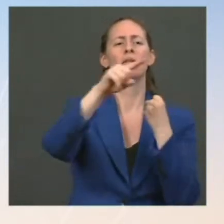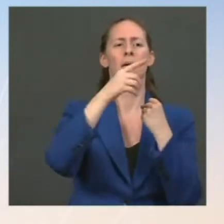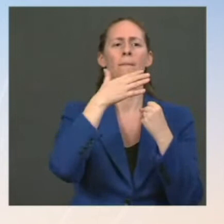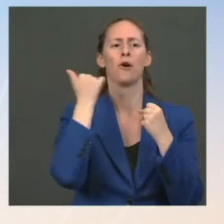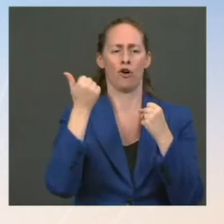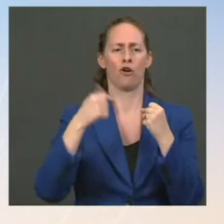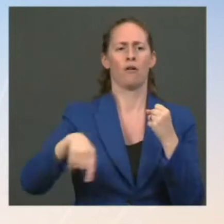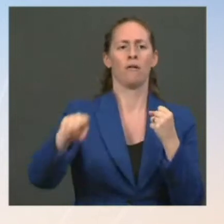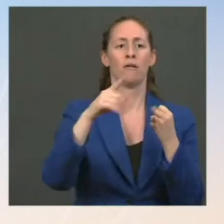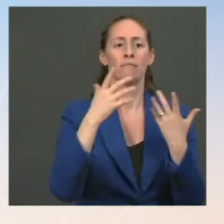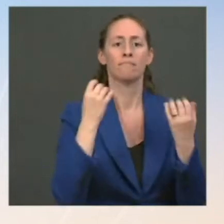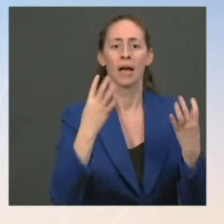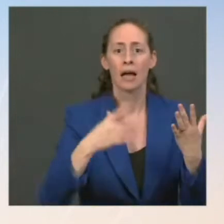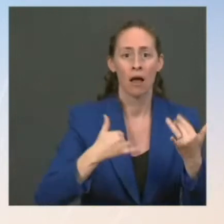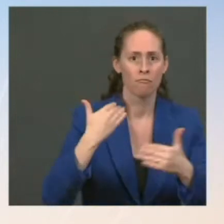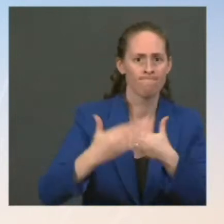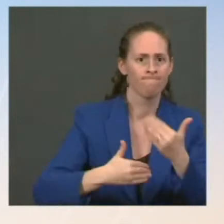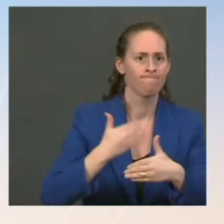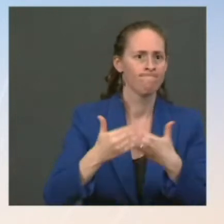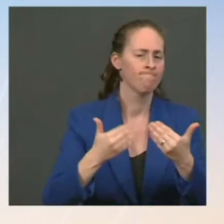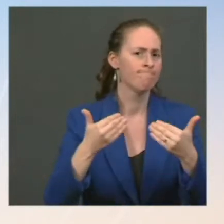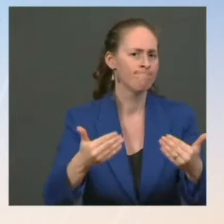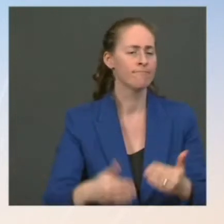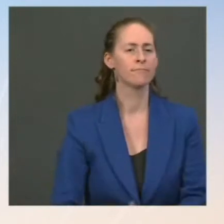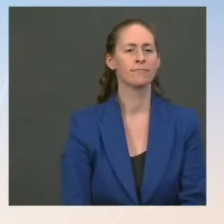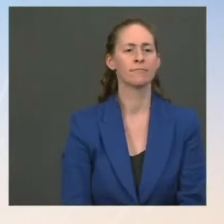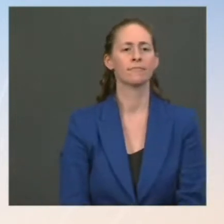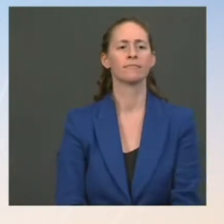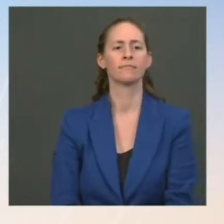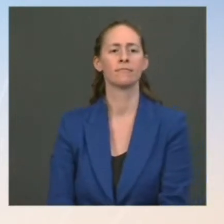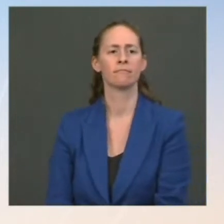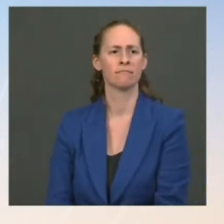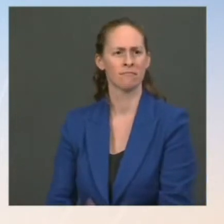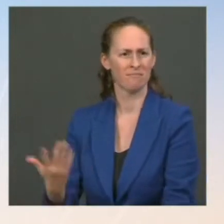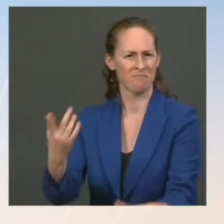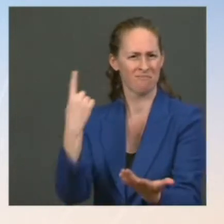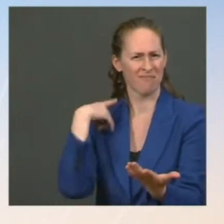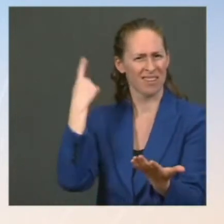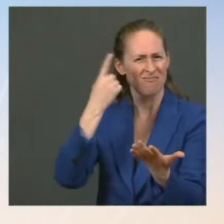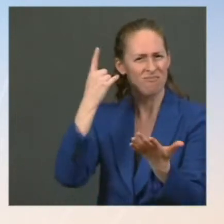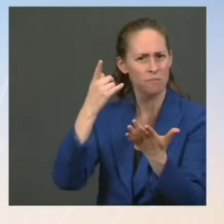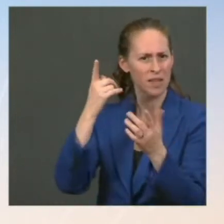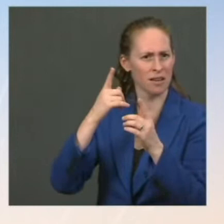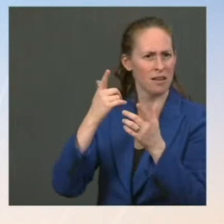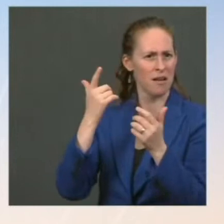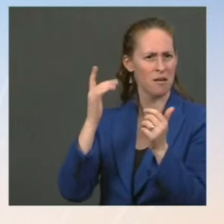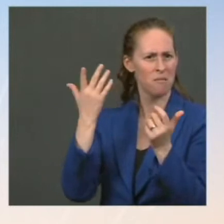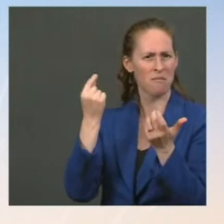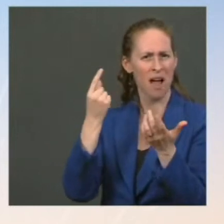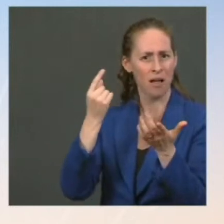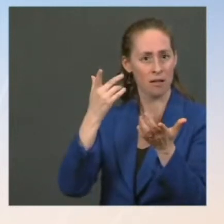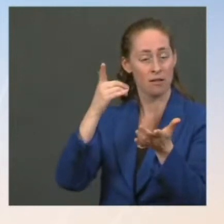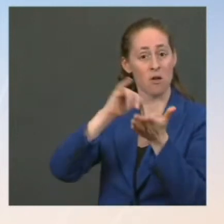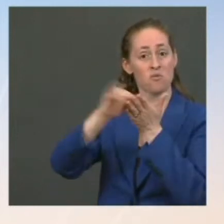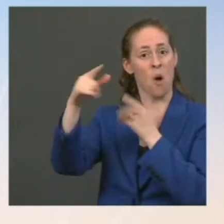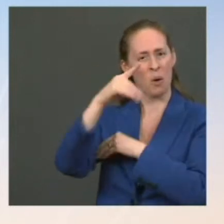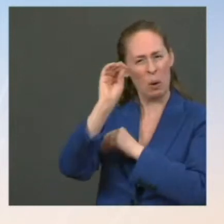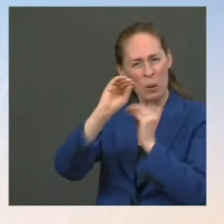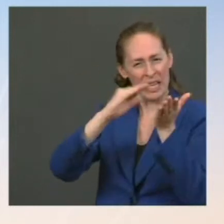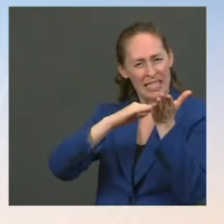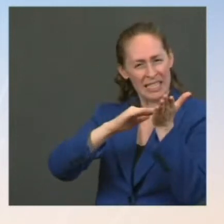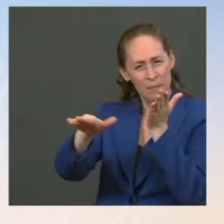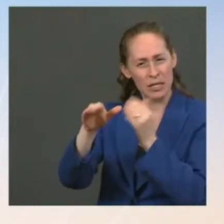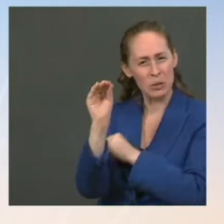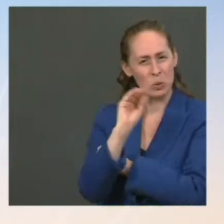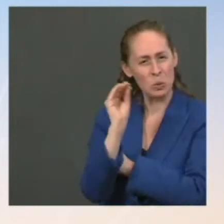well. Is there anything sort of special about the New York rules? I mean, for example, there's not a religious exemption even there that the Biden administration might be looking